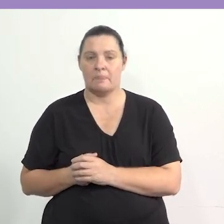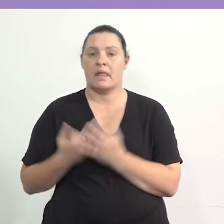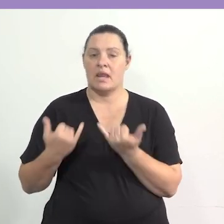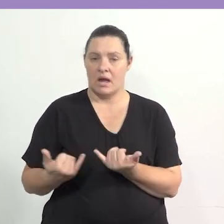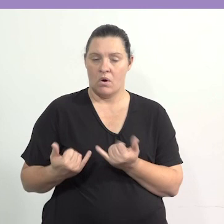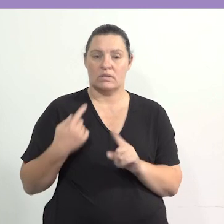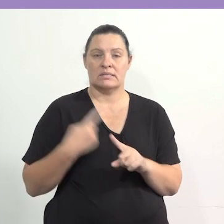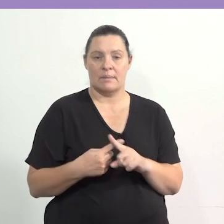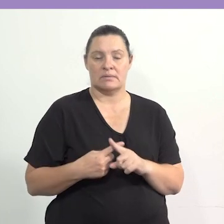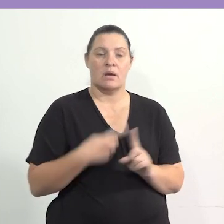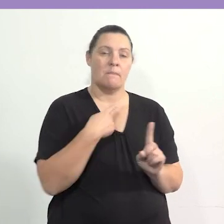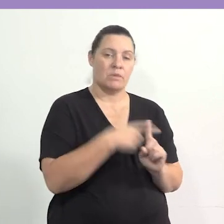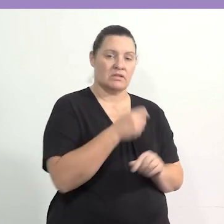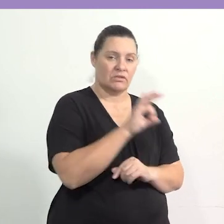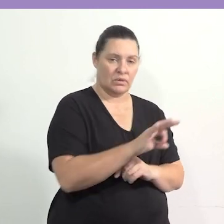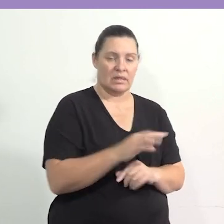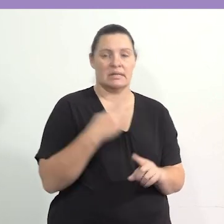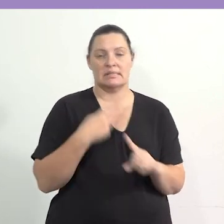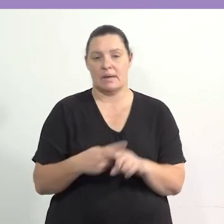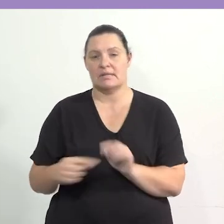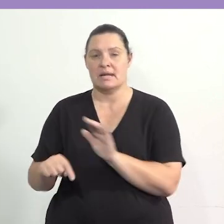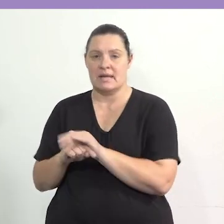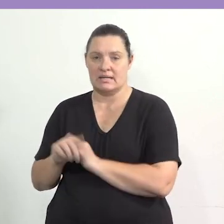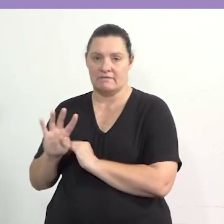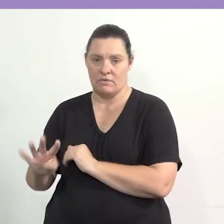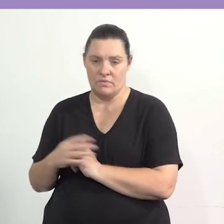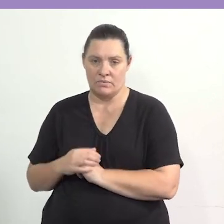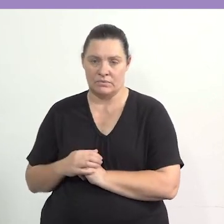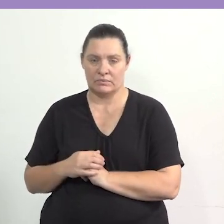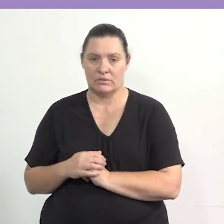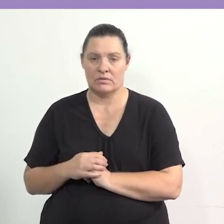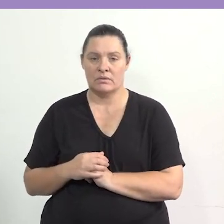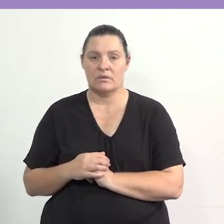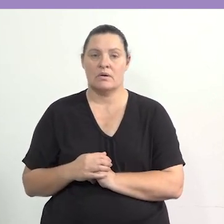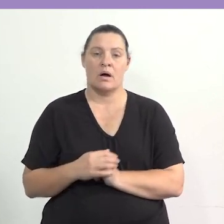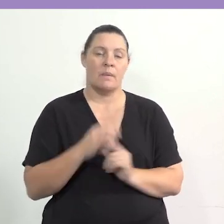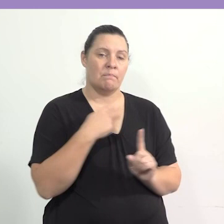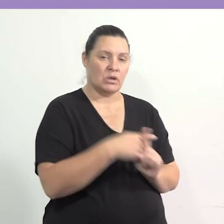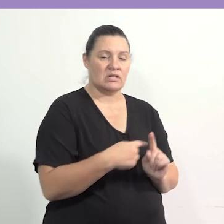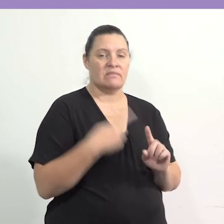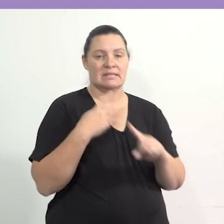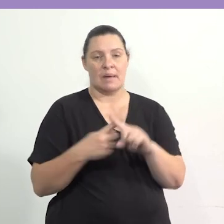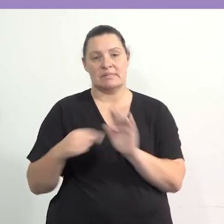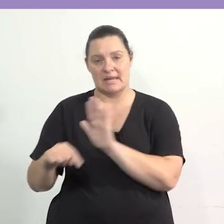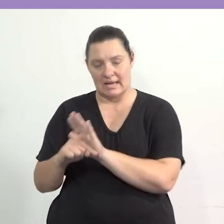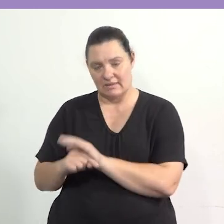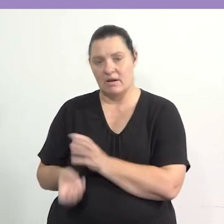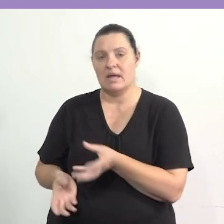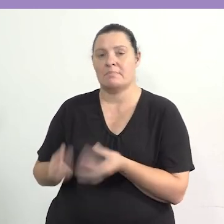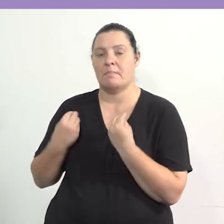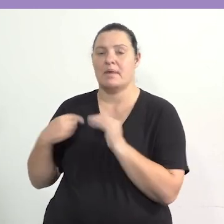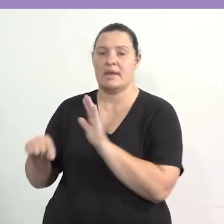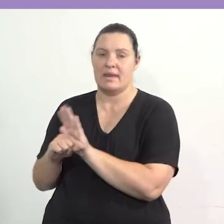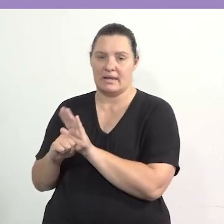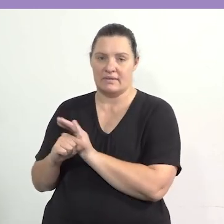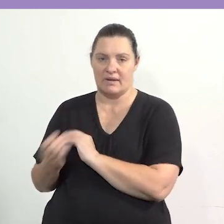are multiplying a positive 3 with a negative 4. A positive multiplied by a negative number